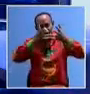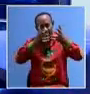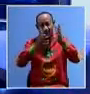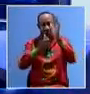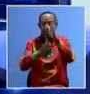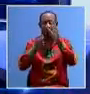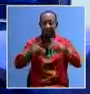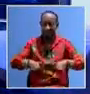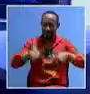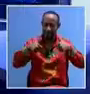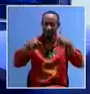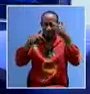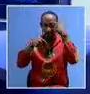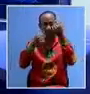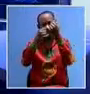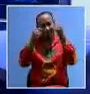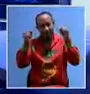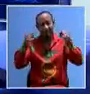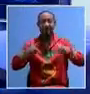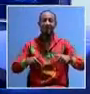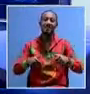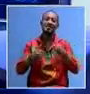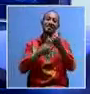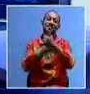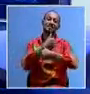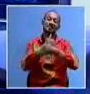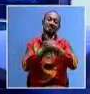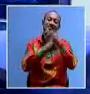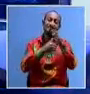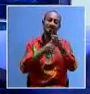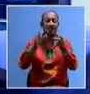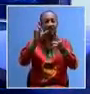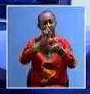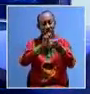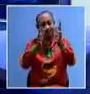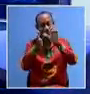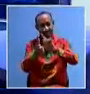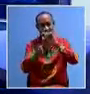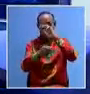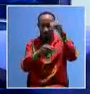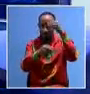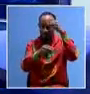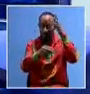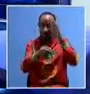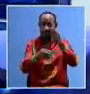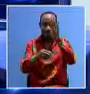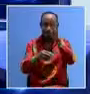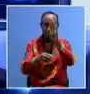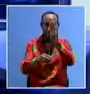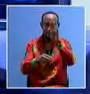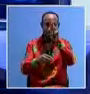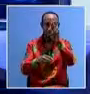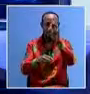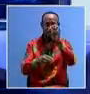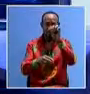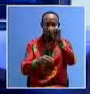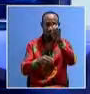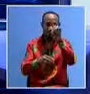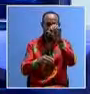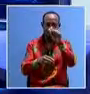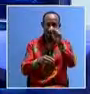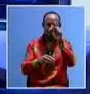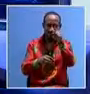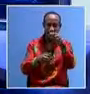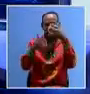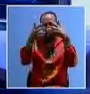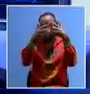for the country's independence. Also in the news, Labour and Social Security Minister Brenda Tambatamba says there is need for